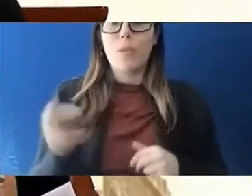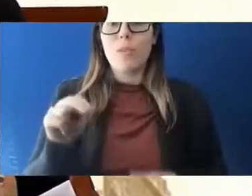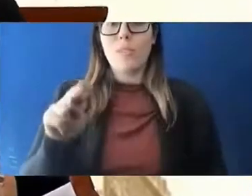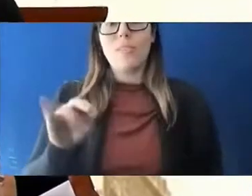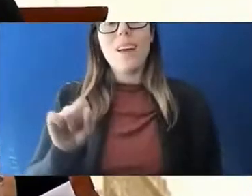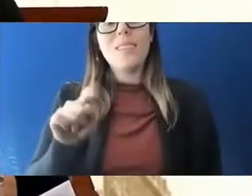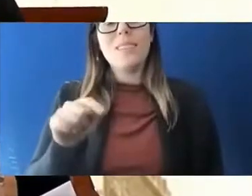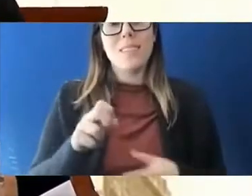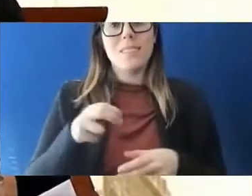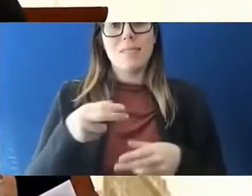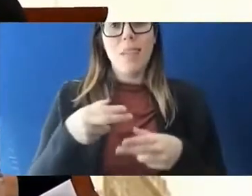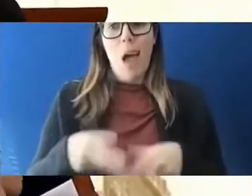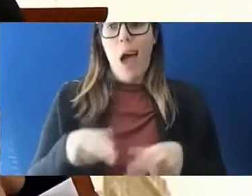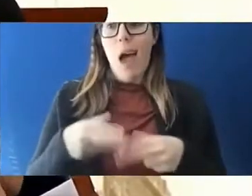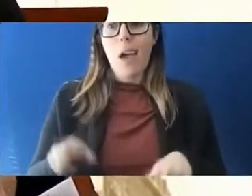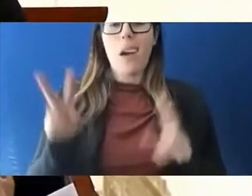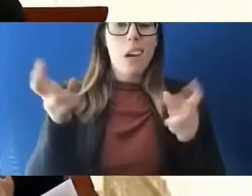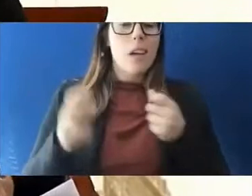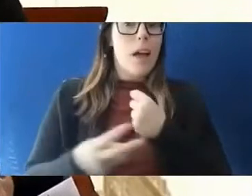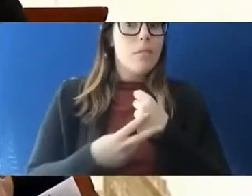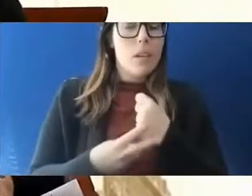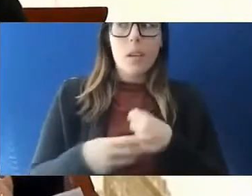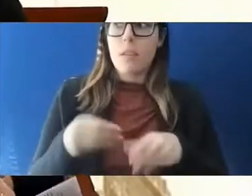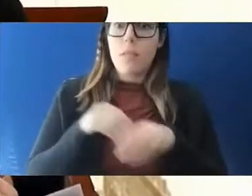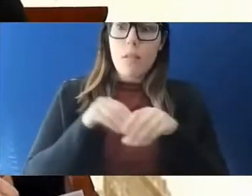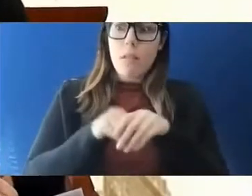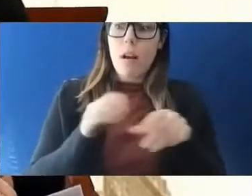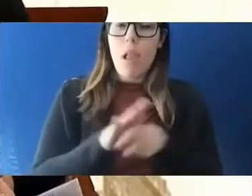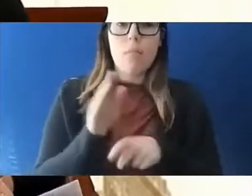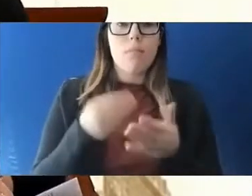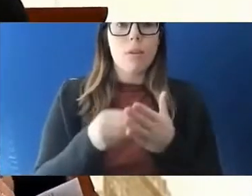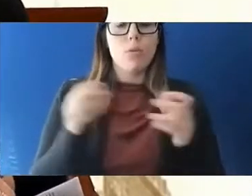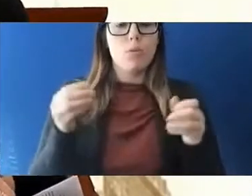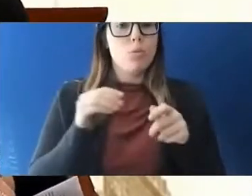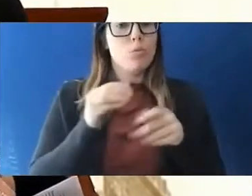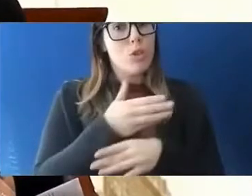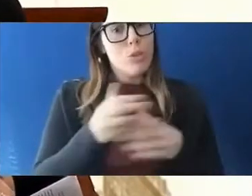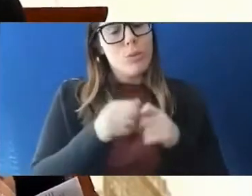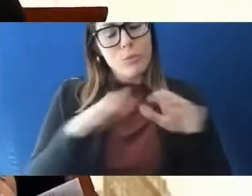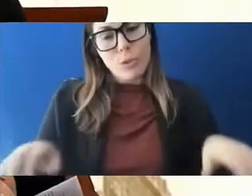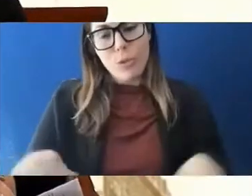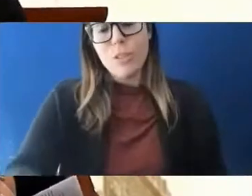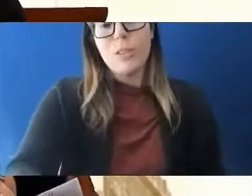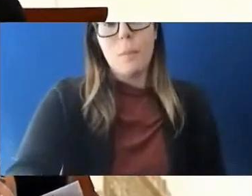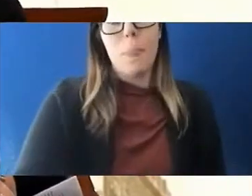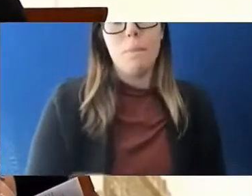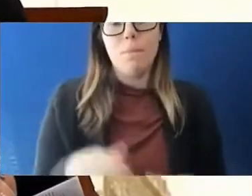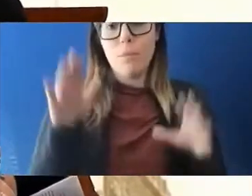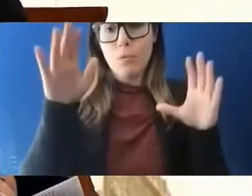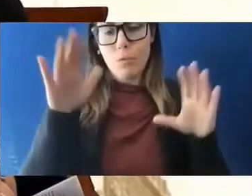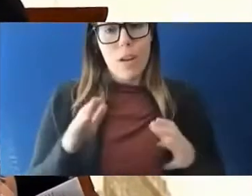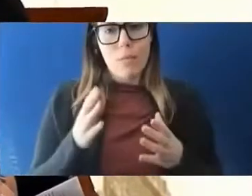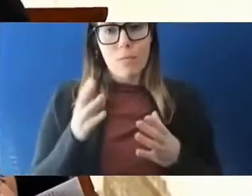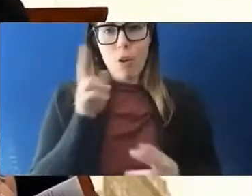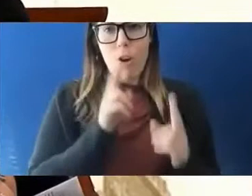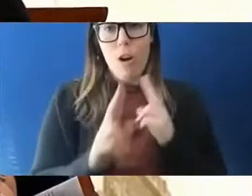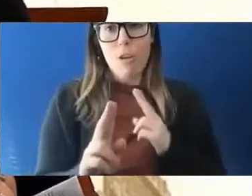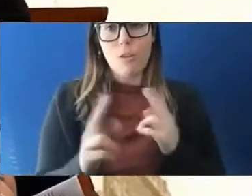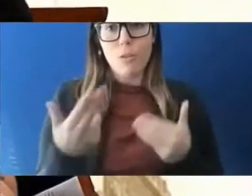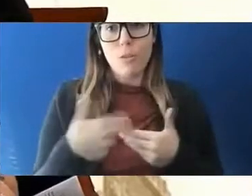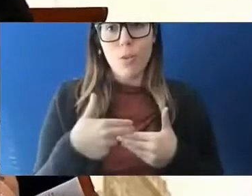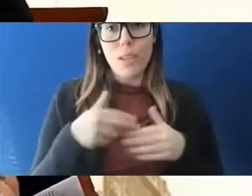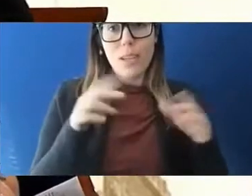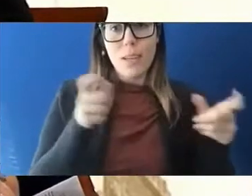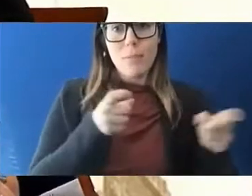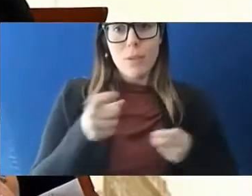will secure their retirement, that they can share with their children. And it is an incredible honor to join an